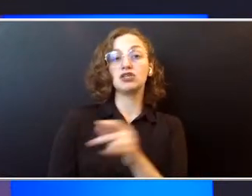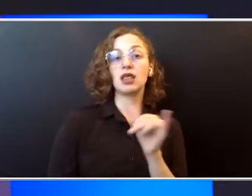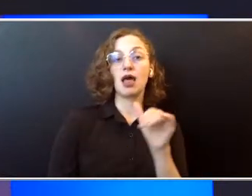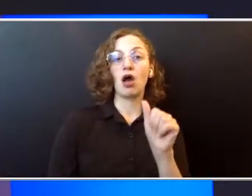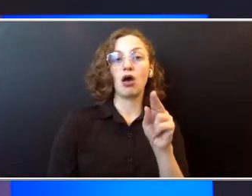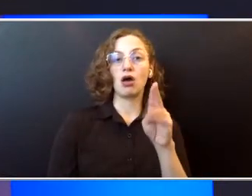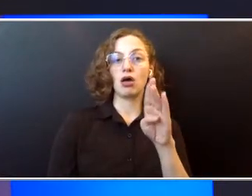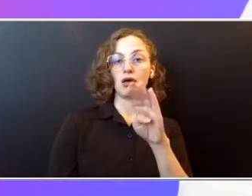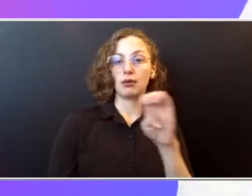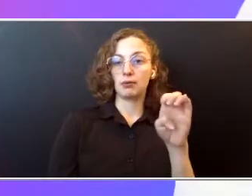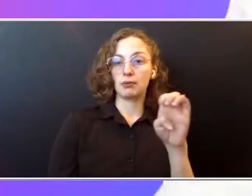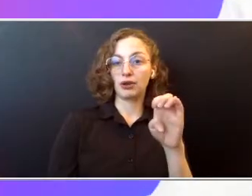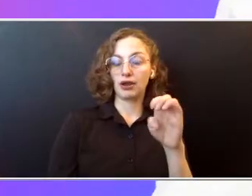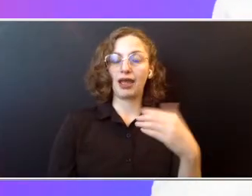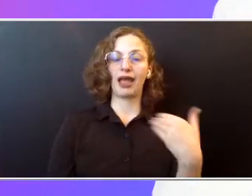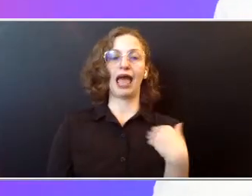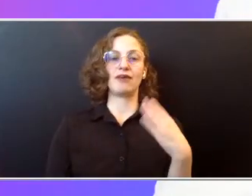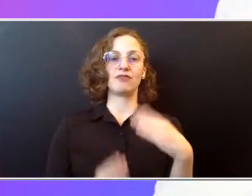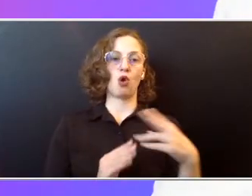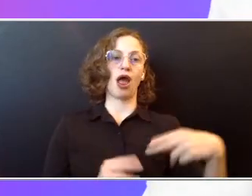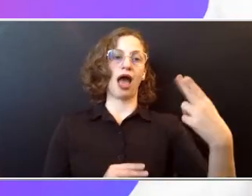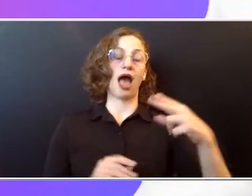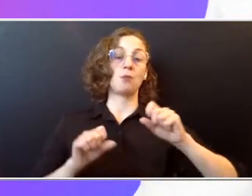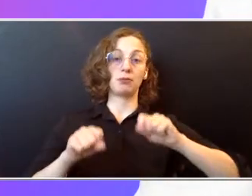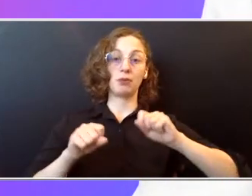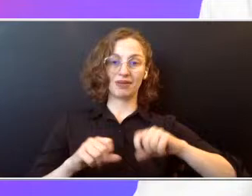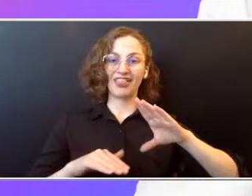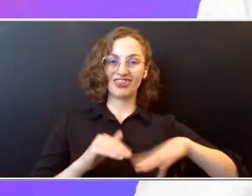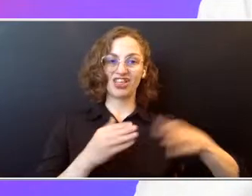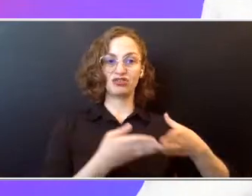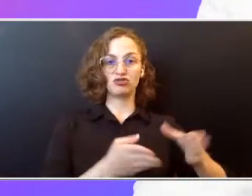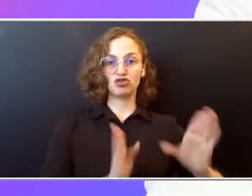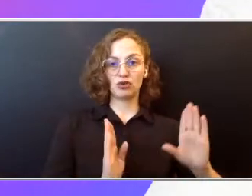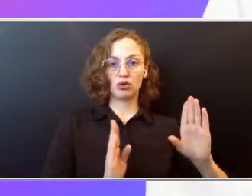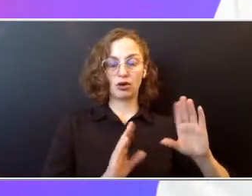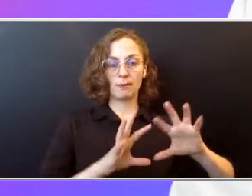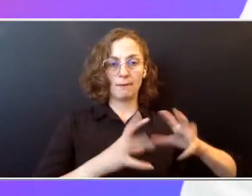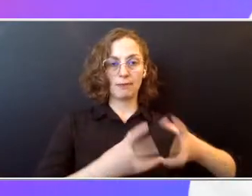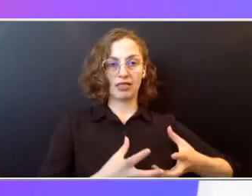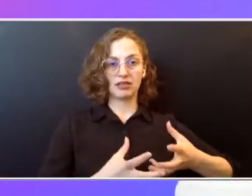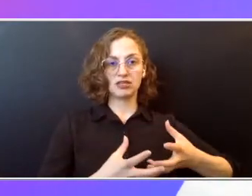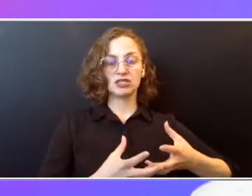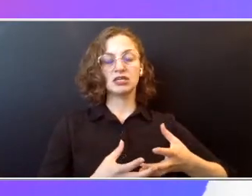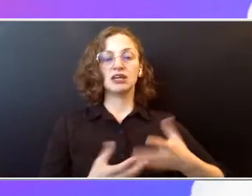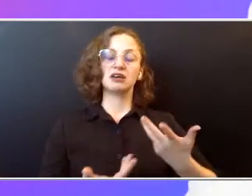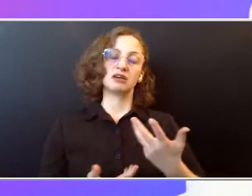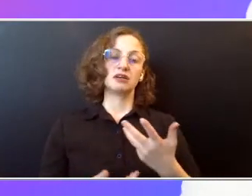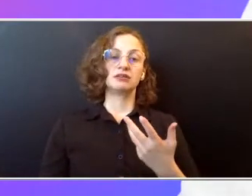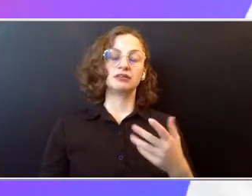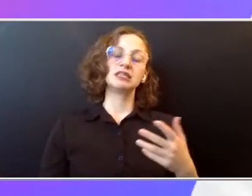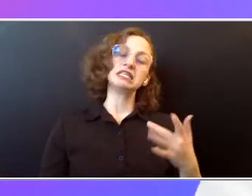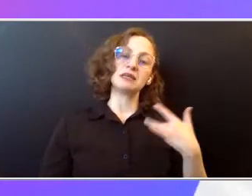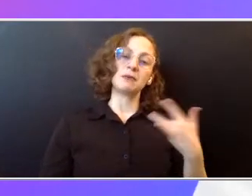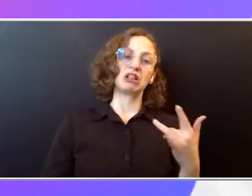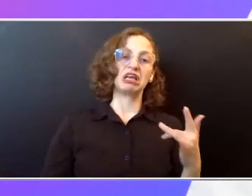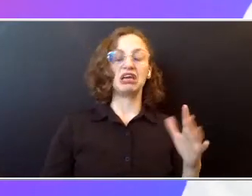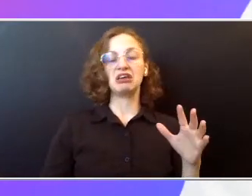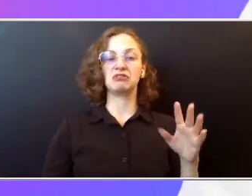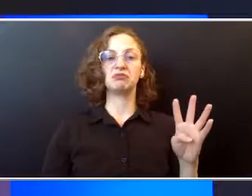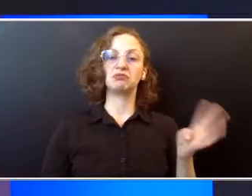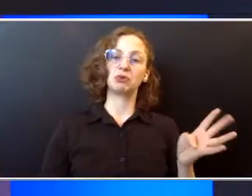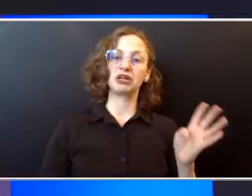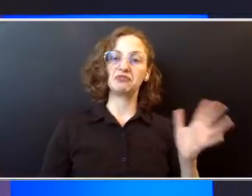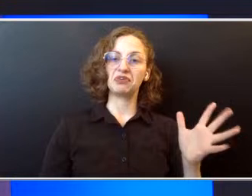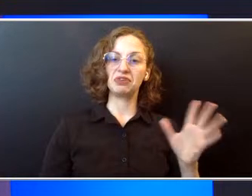general population. Normally, they're 40 to 50% probability of having a high Lp(a). But Aubrey's an exception to that. Aubrey's